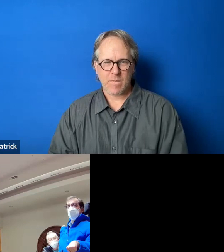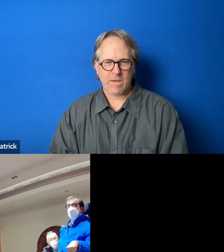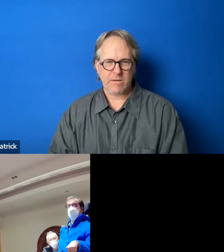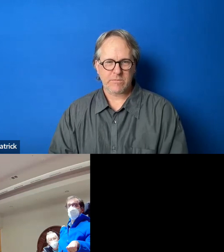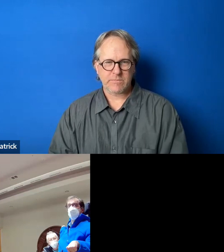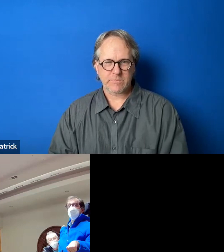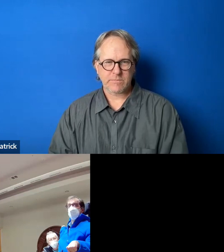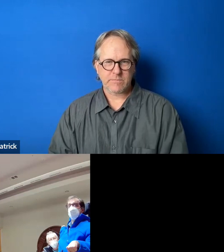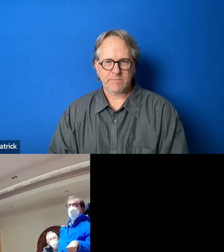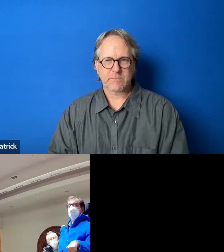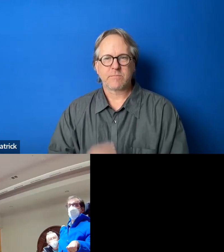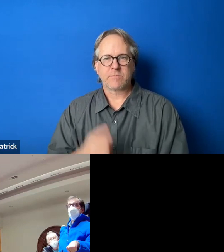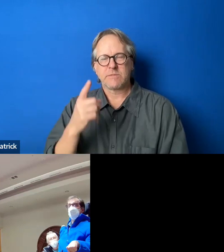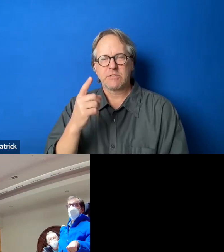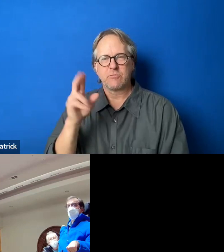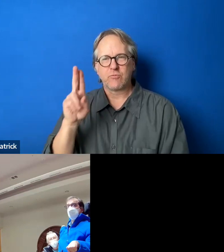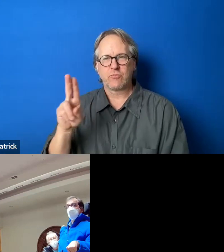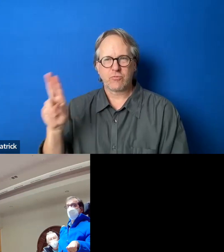Minister.